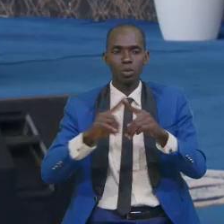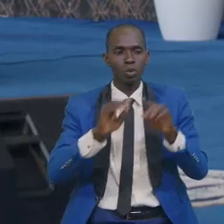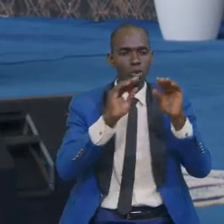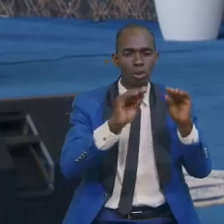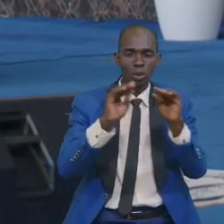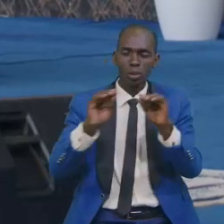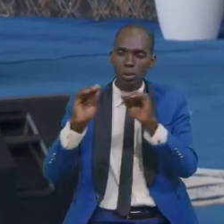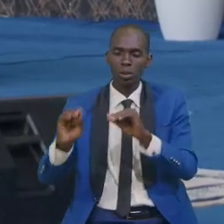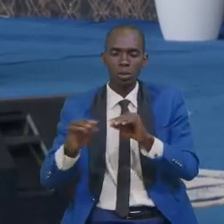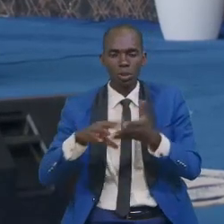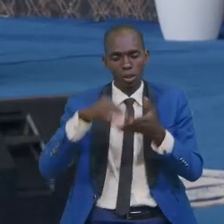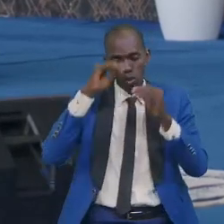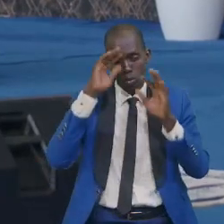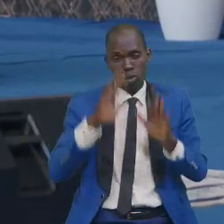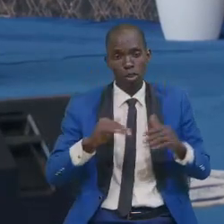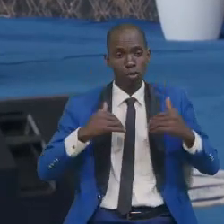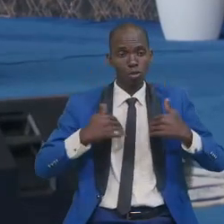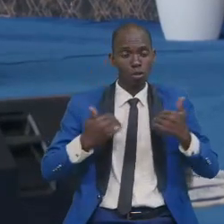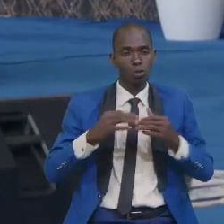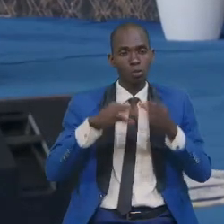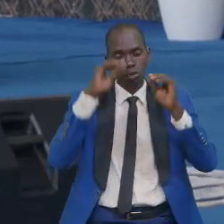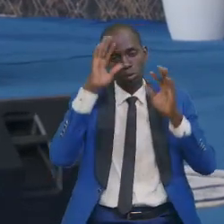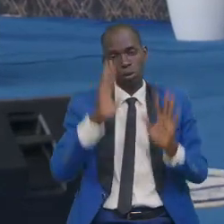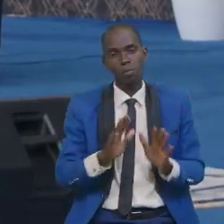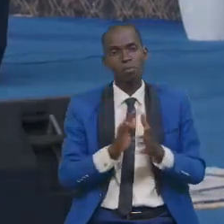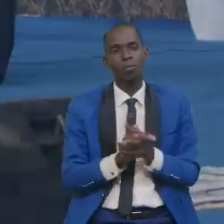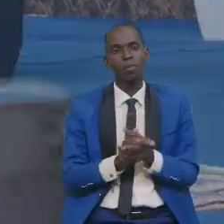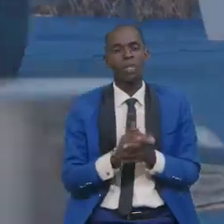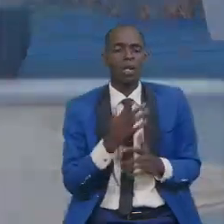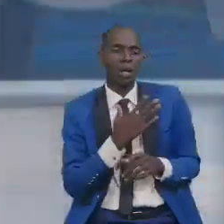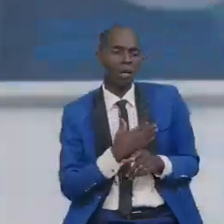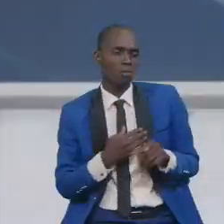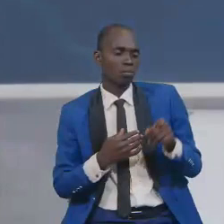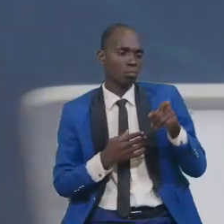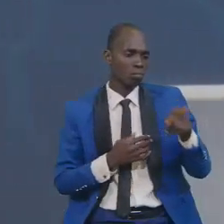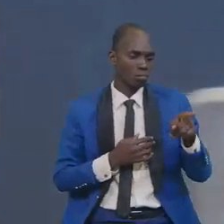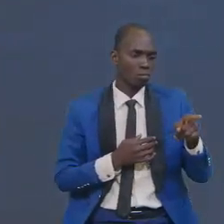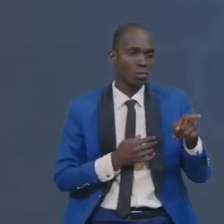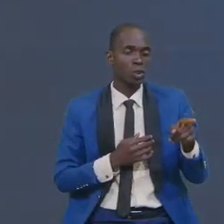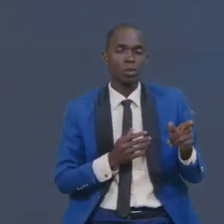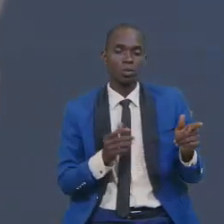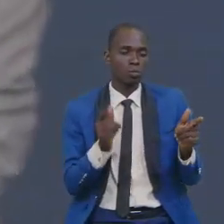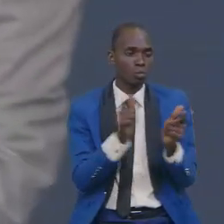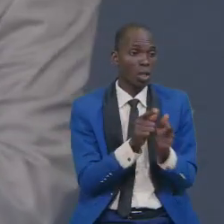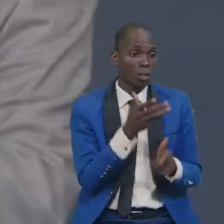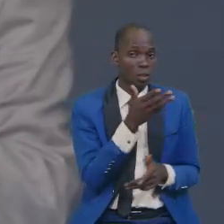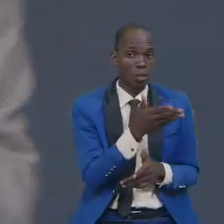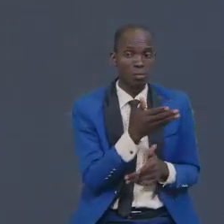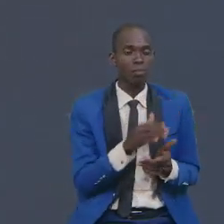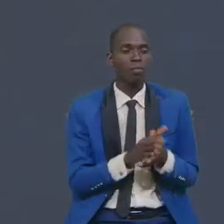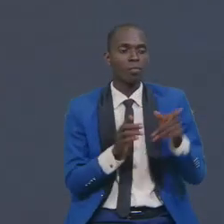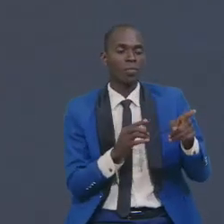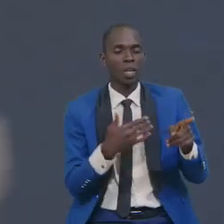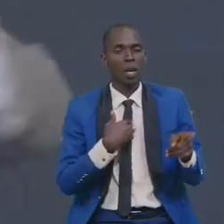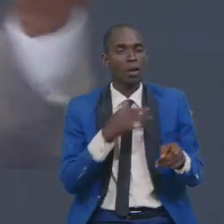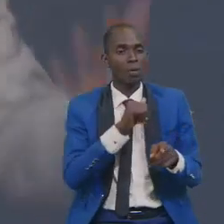young people and he said this one now in this family they have a daughter a